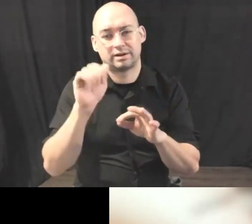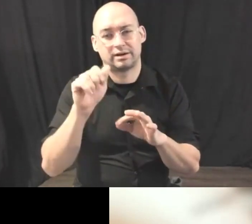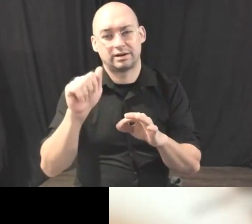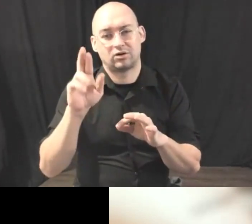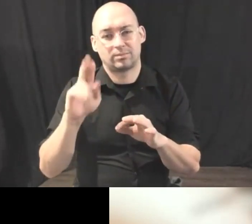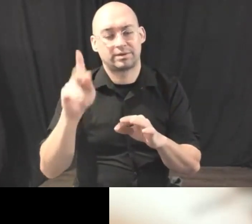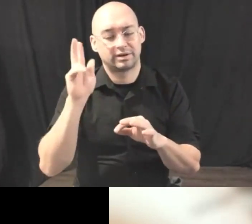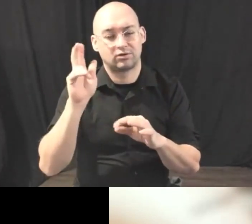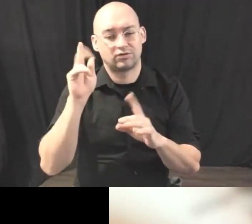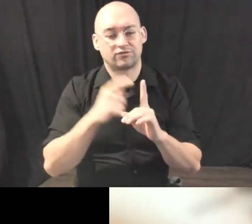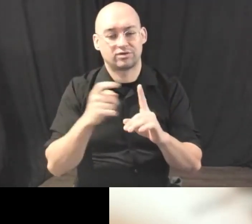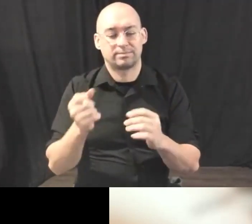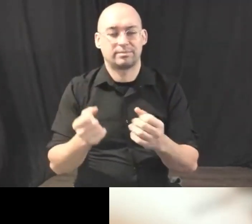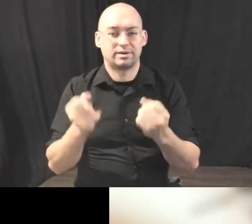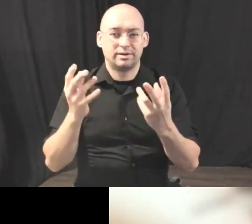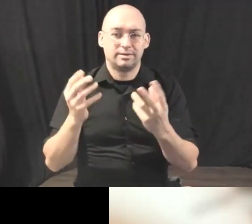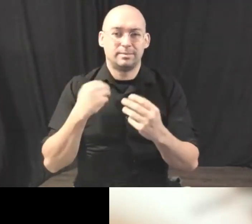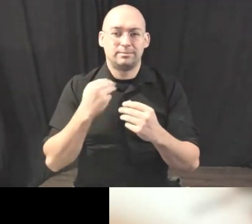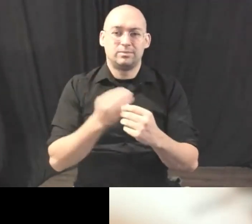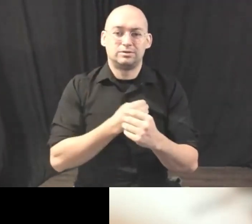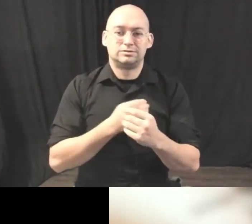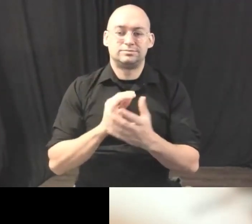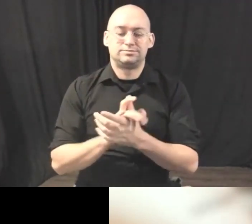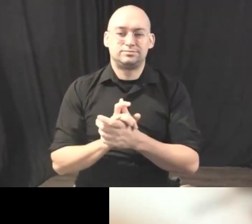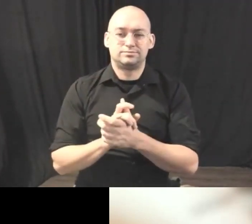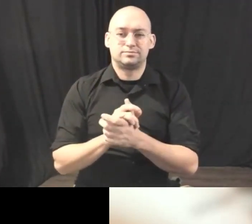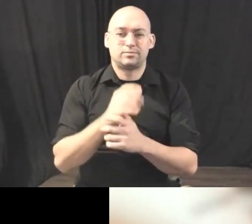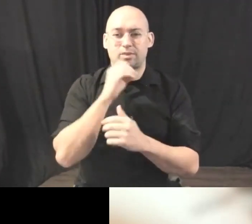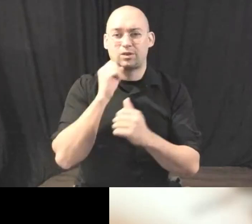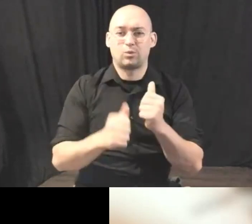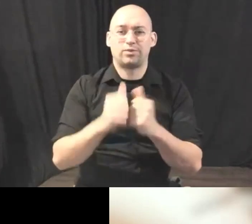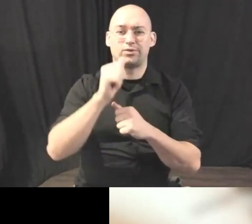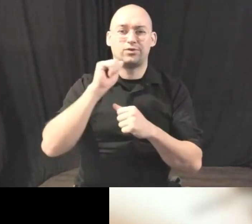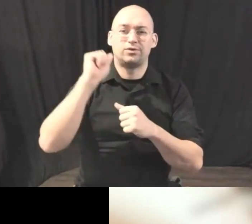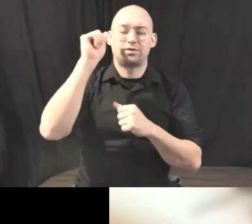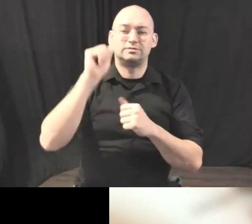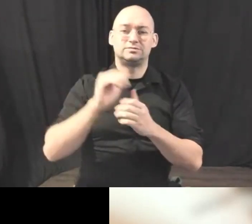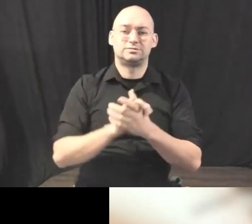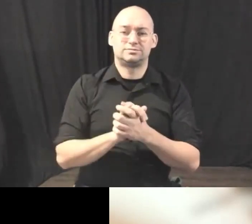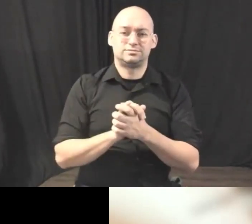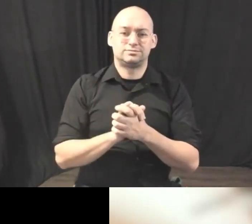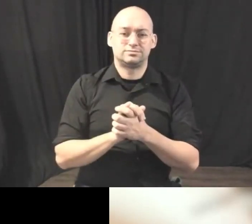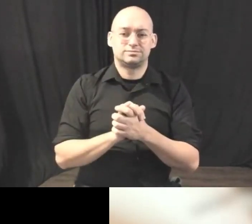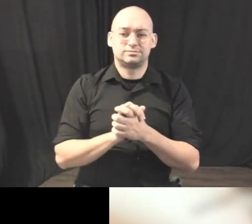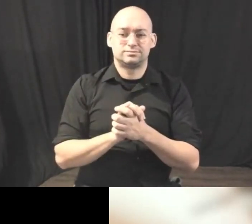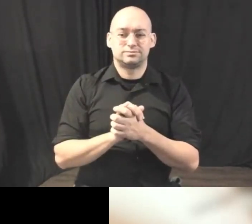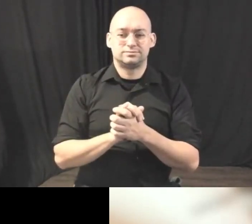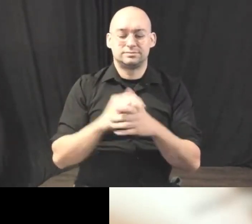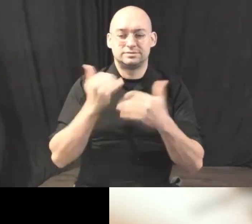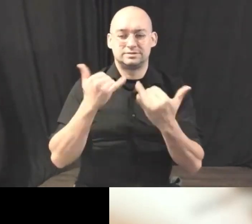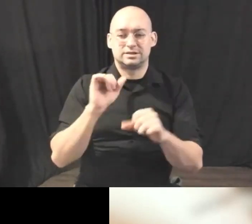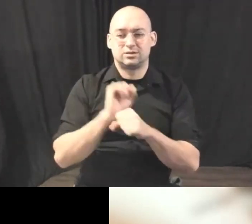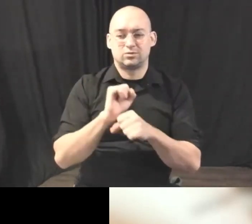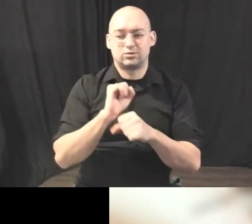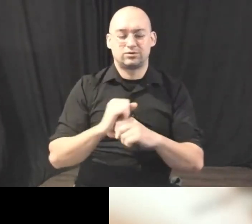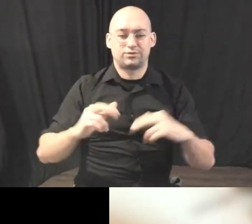hearing from so many of our members and older adults who are, who are still working, they're retired,